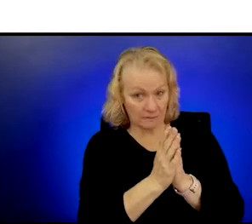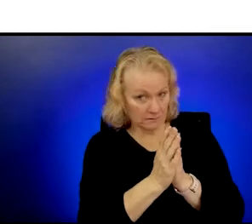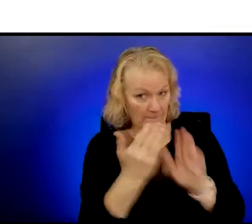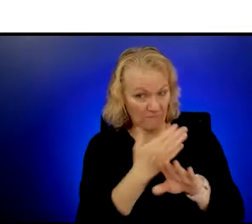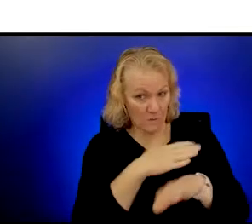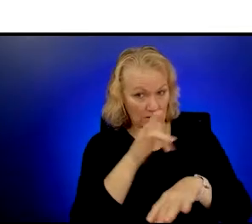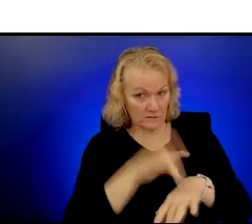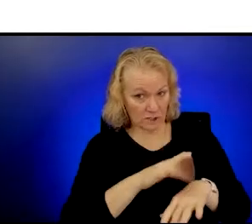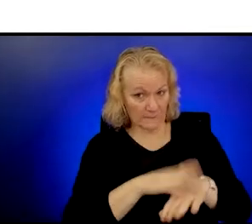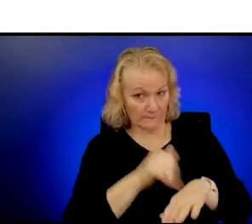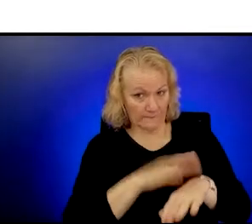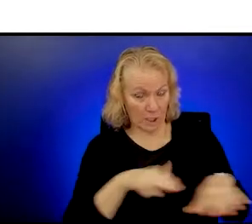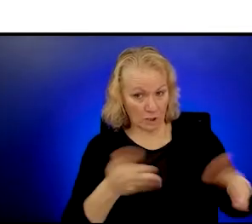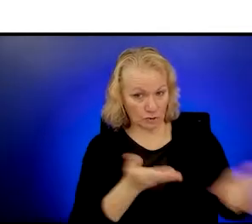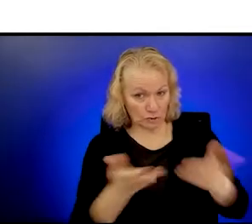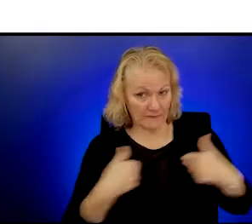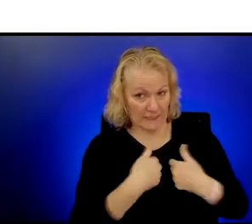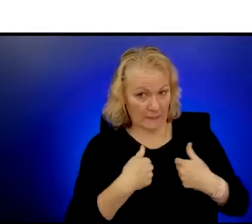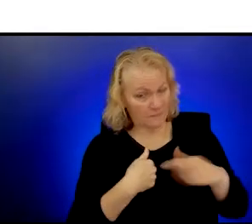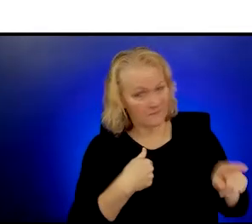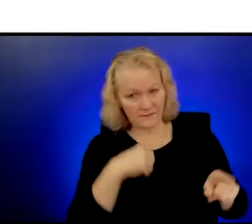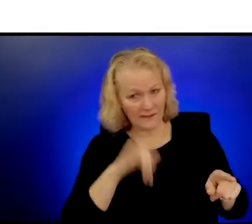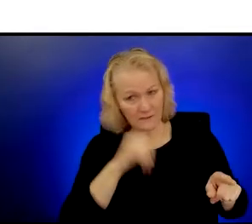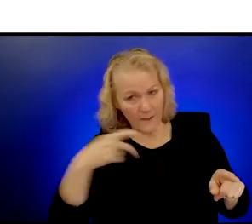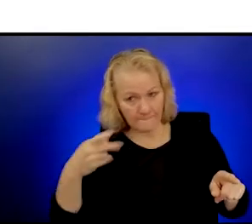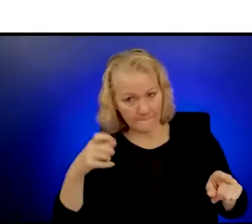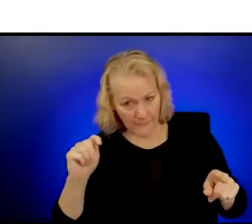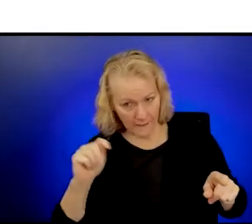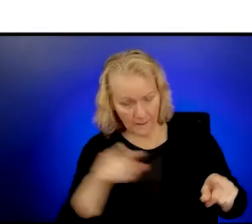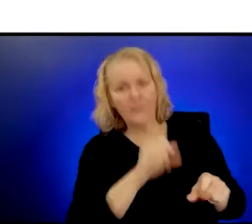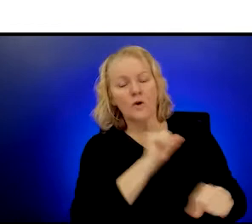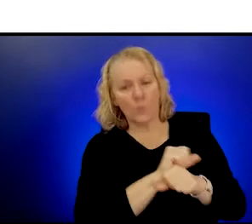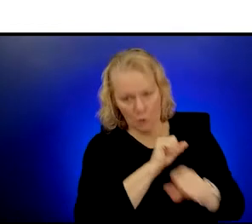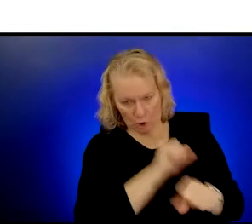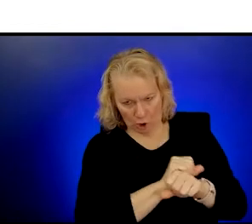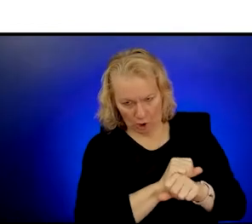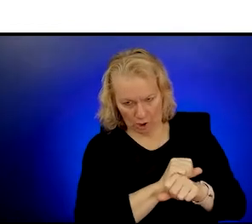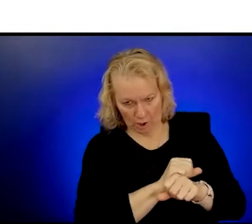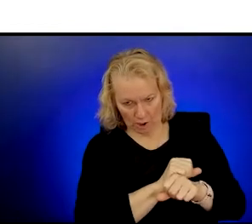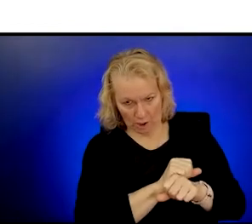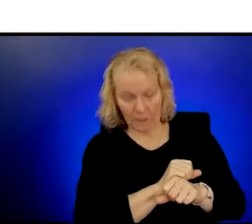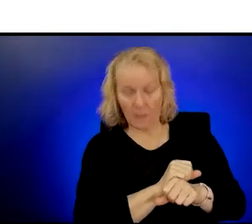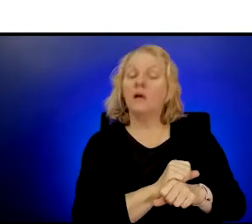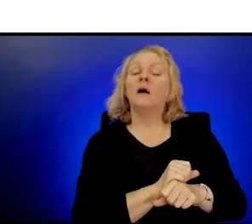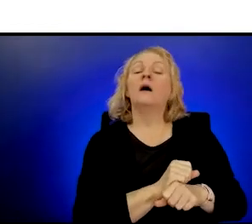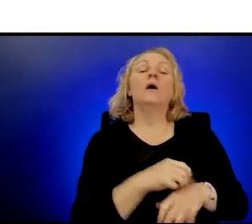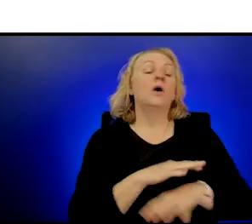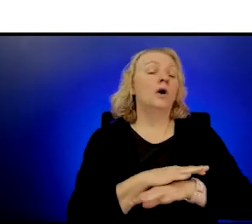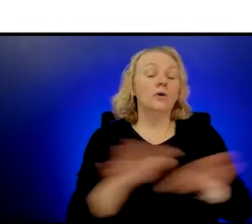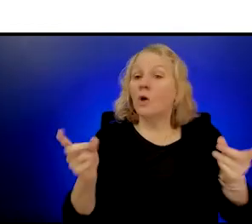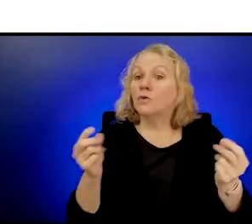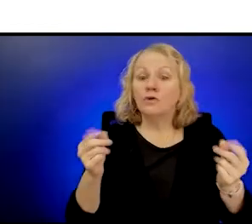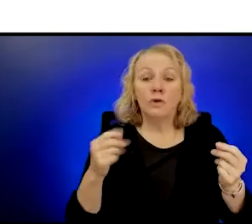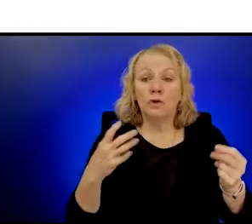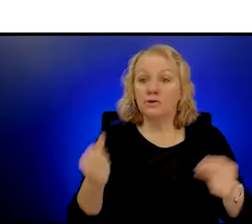animal. Service animals are not just pets, but working assistants. And the things you don't want to do is just grab